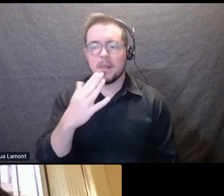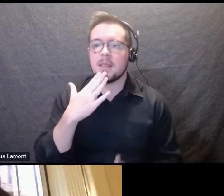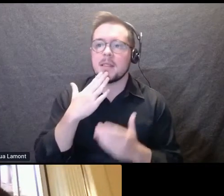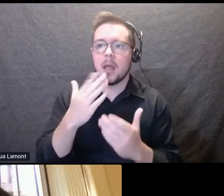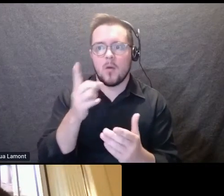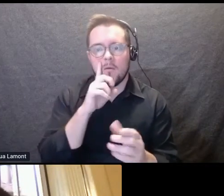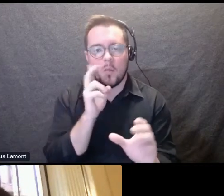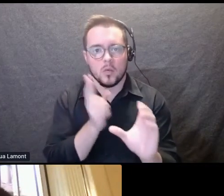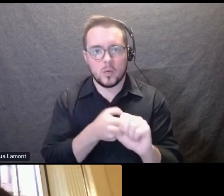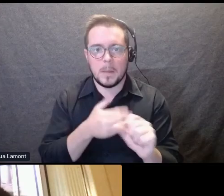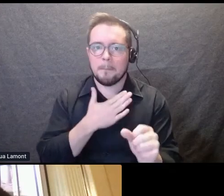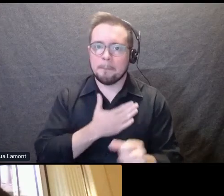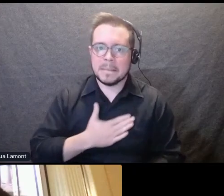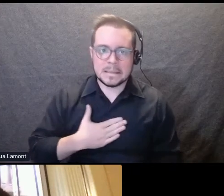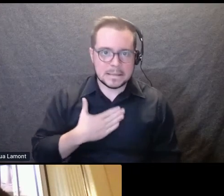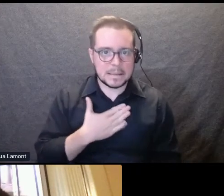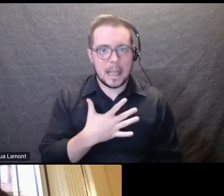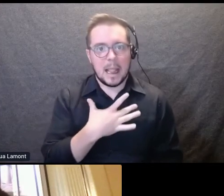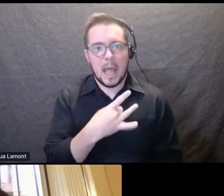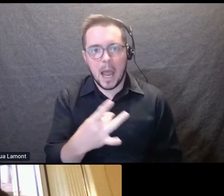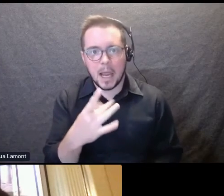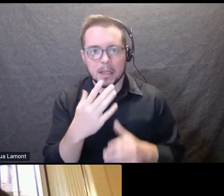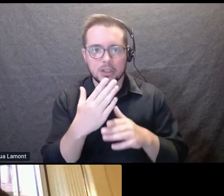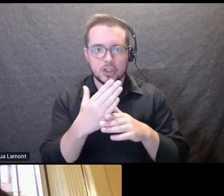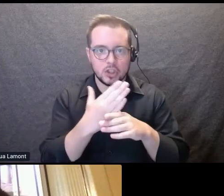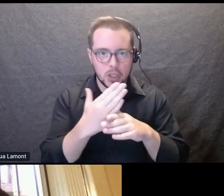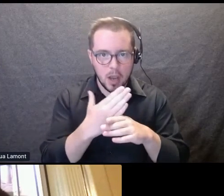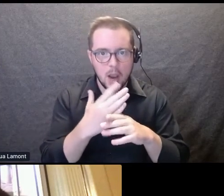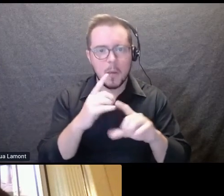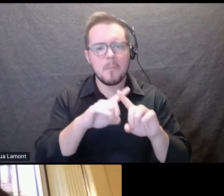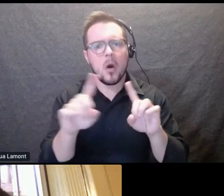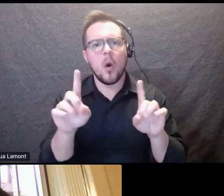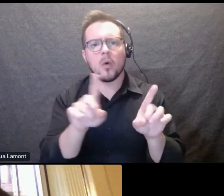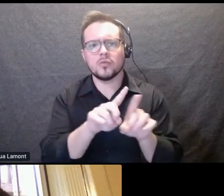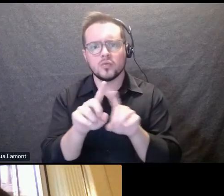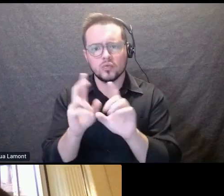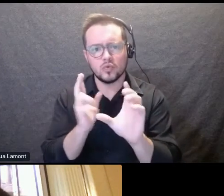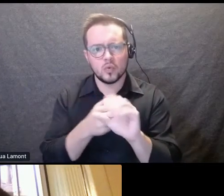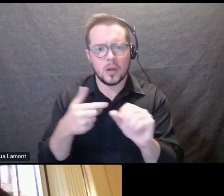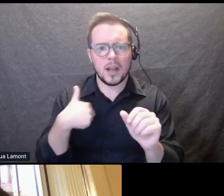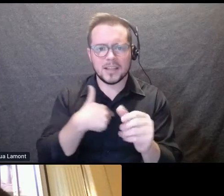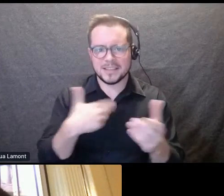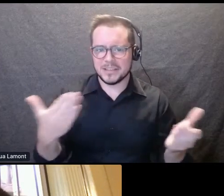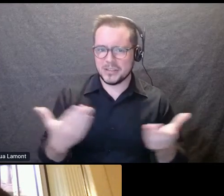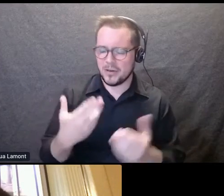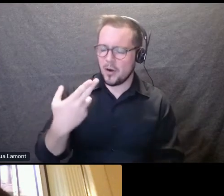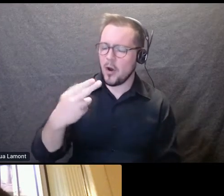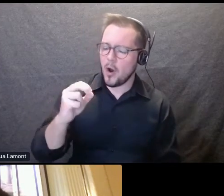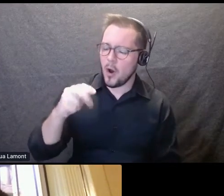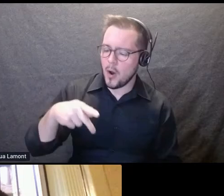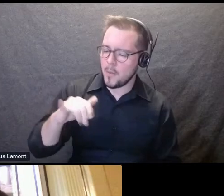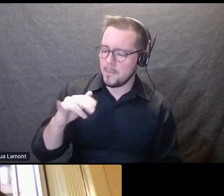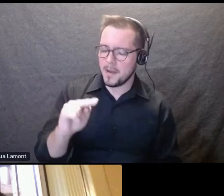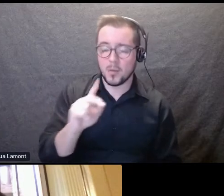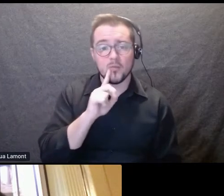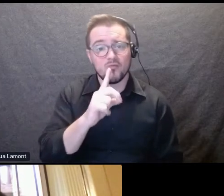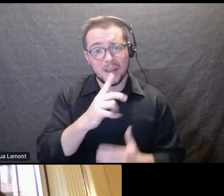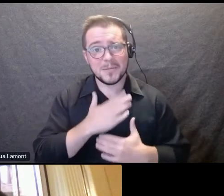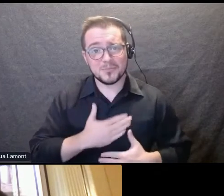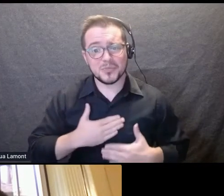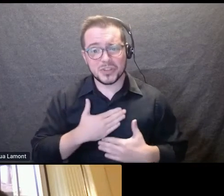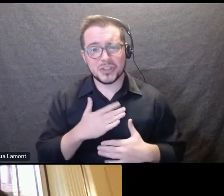Please share the live stream, but also come join us in Hopin. We would really, really appreciate